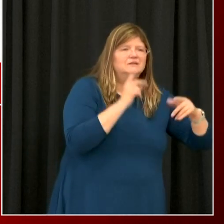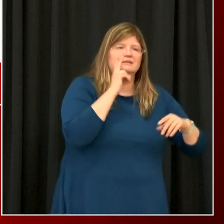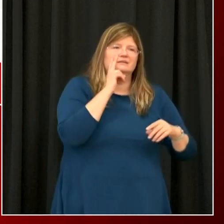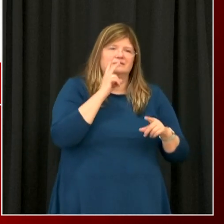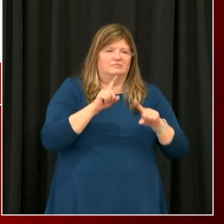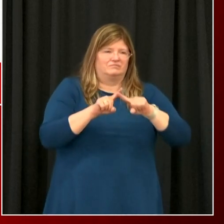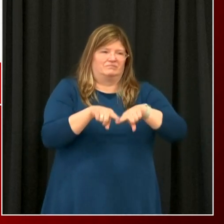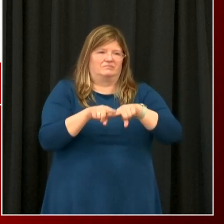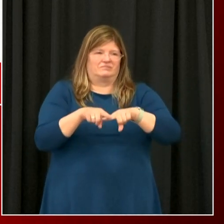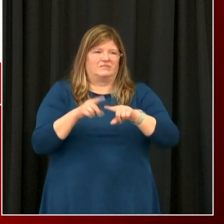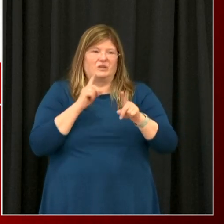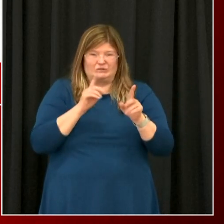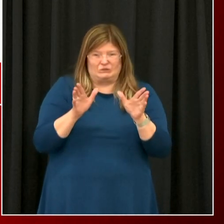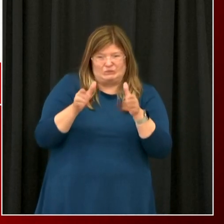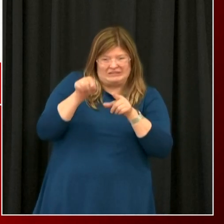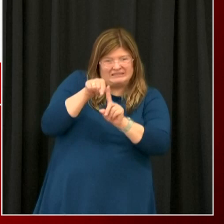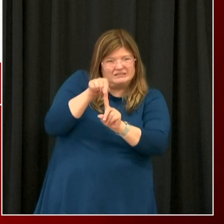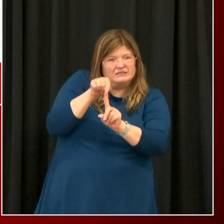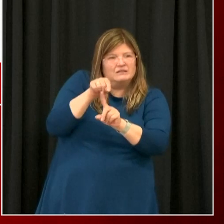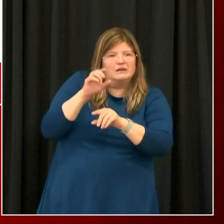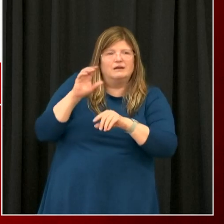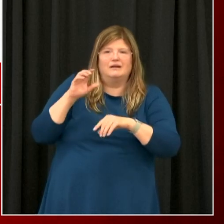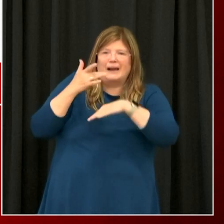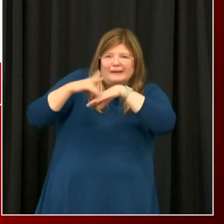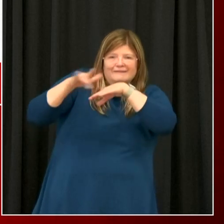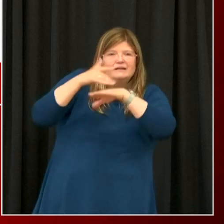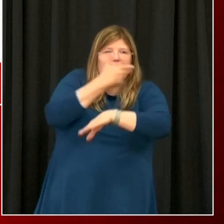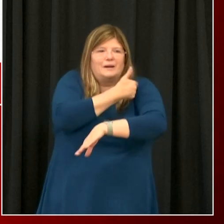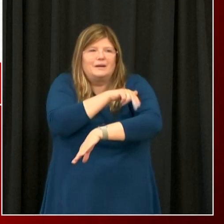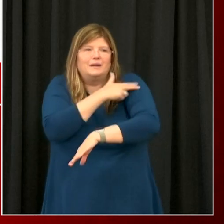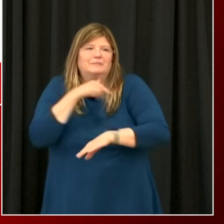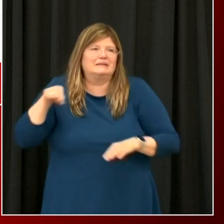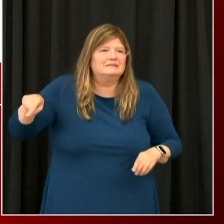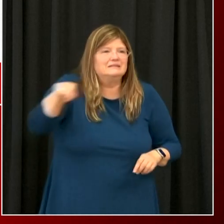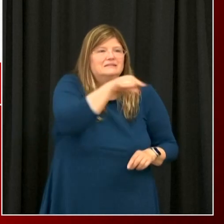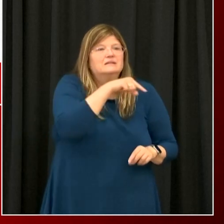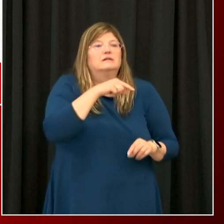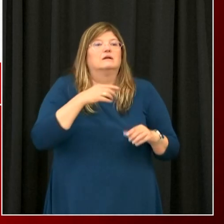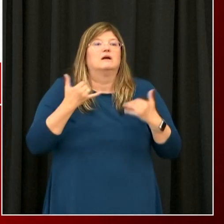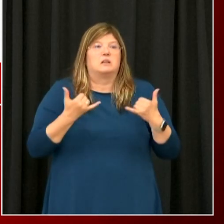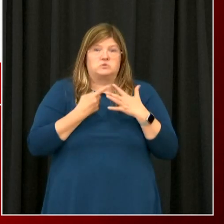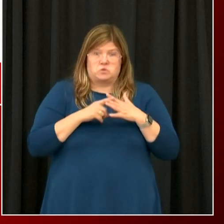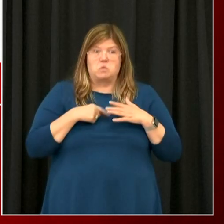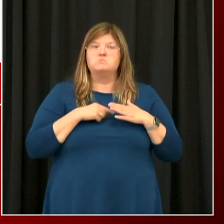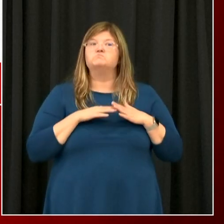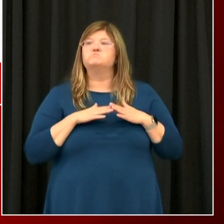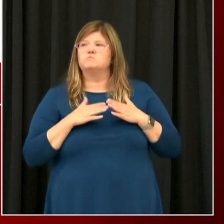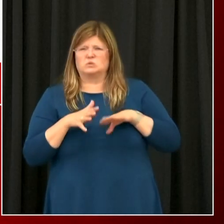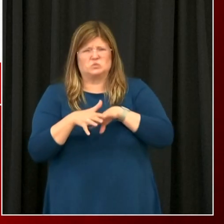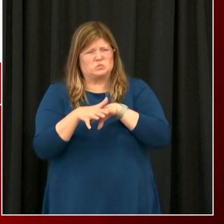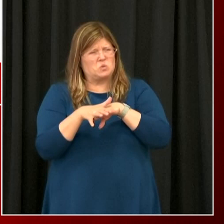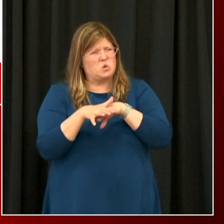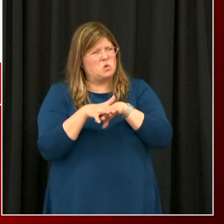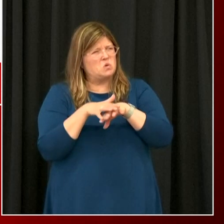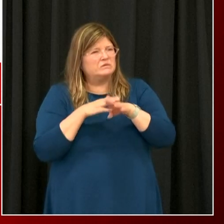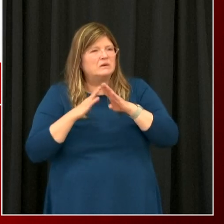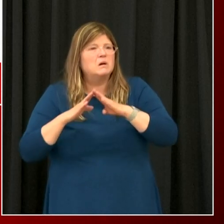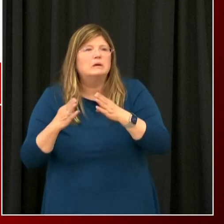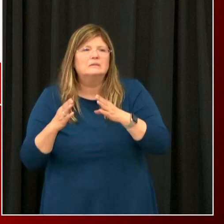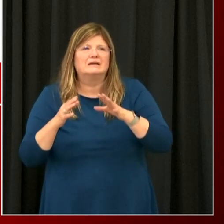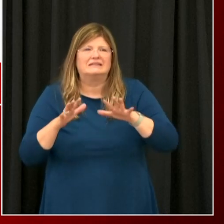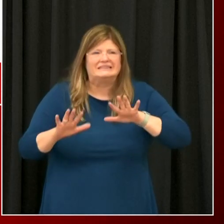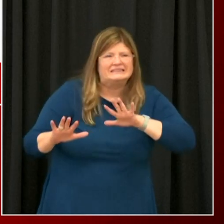system. So as we moved into a phased reopening, we were able to have conversations or issue guidance